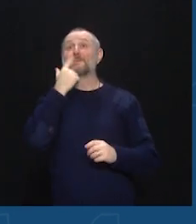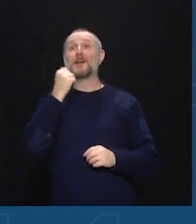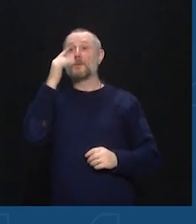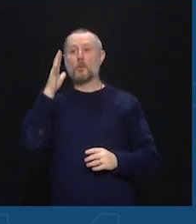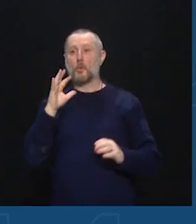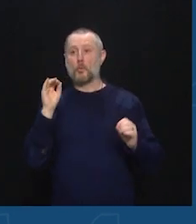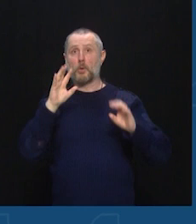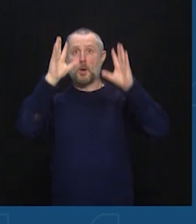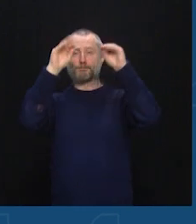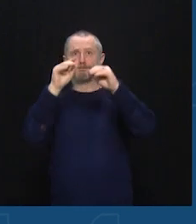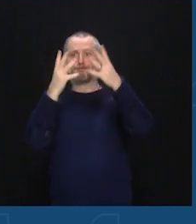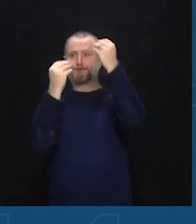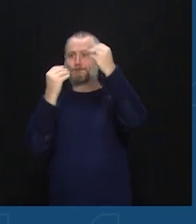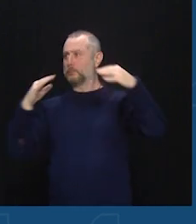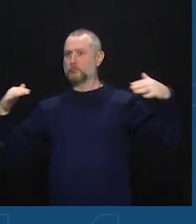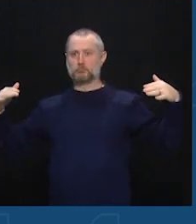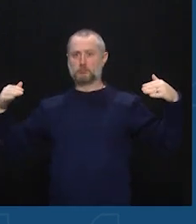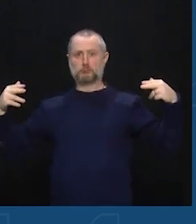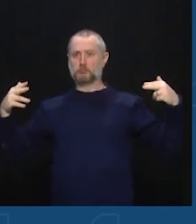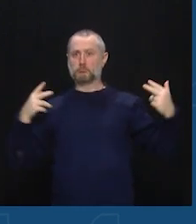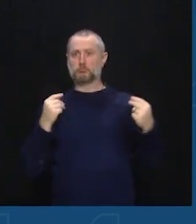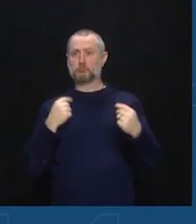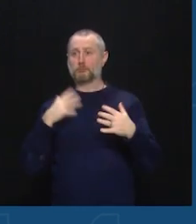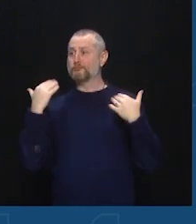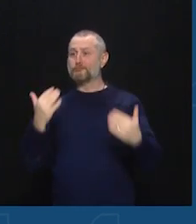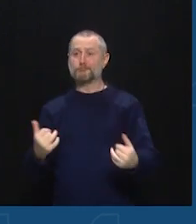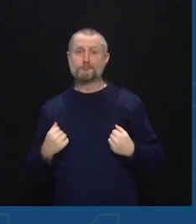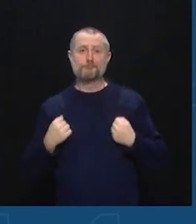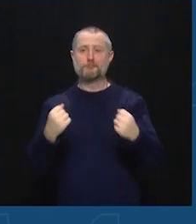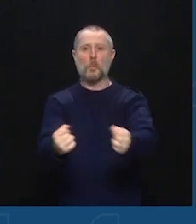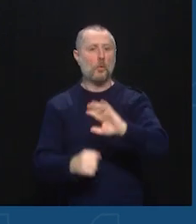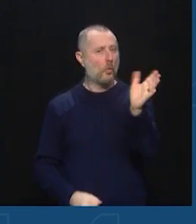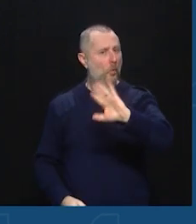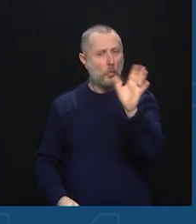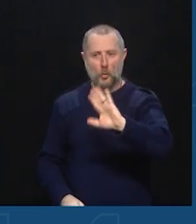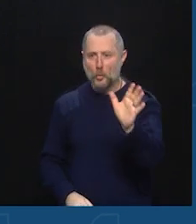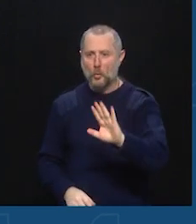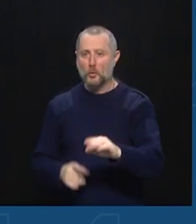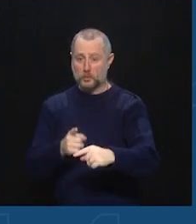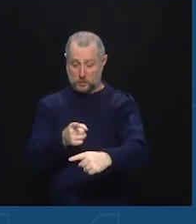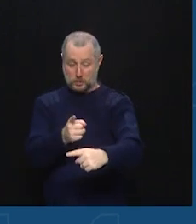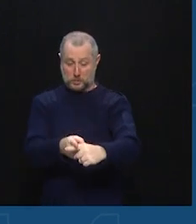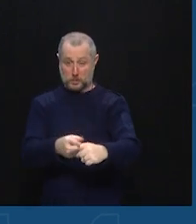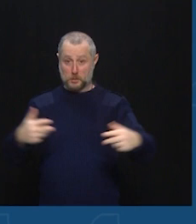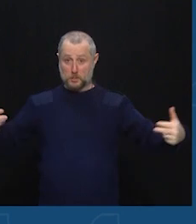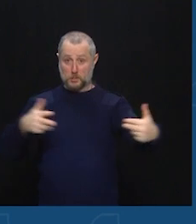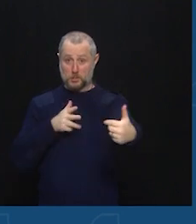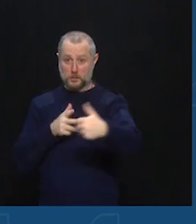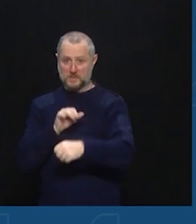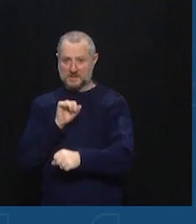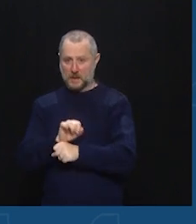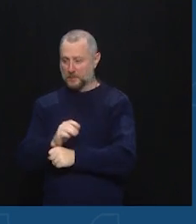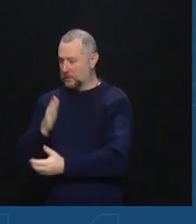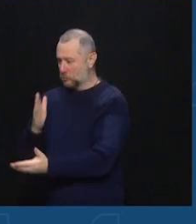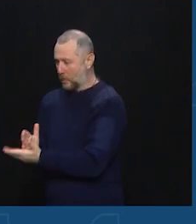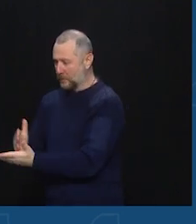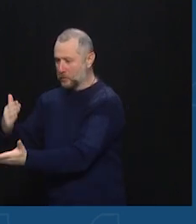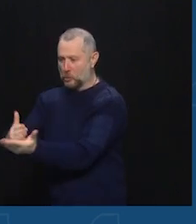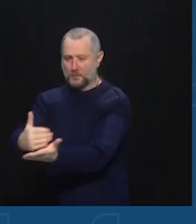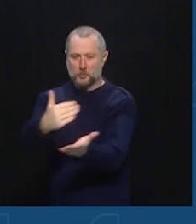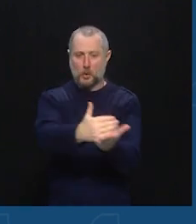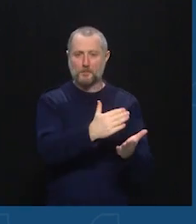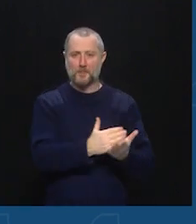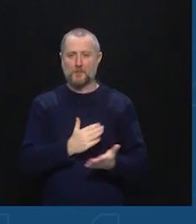for a free-for-all. It's an automatic stop. Come to the intersection and please treat it as a four-way stop,